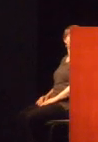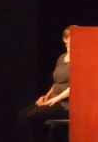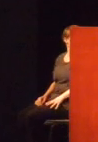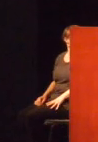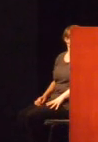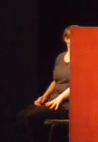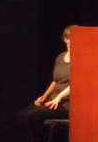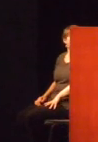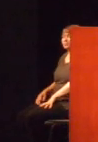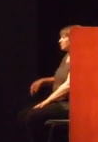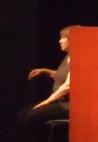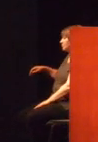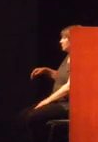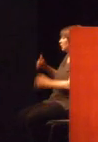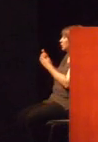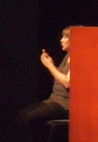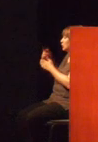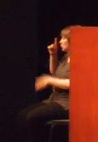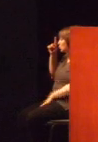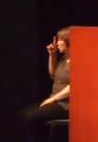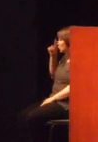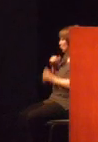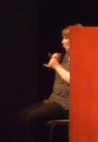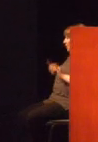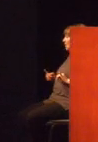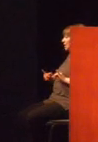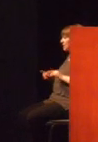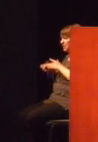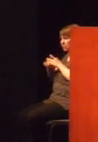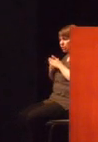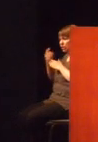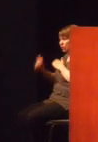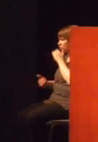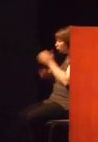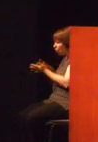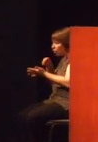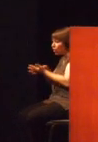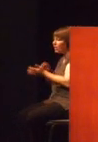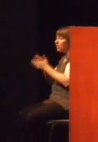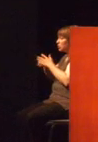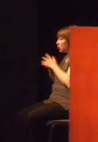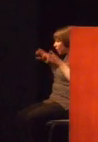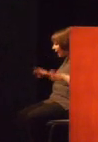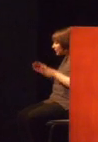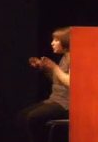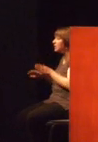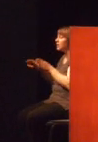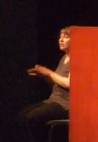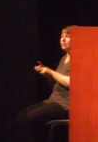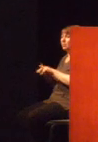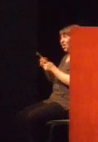of the guilt and the sadness, and I'm moving forward, I'm gonna start learning, I'm gonna start taking action. But the thing